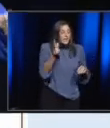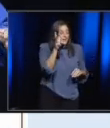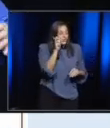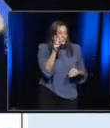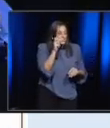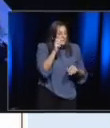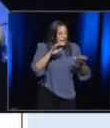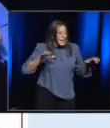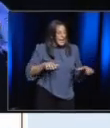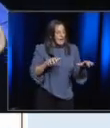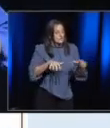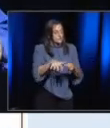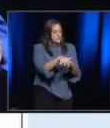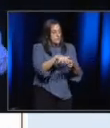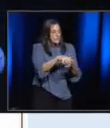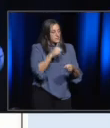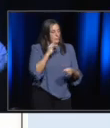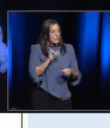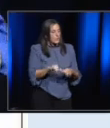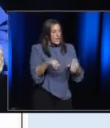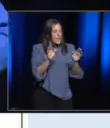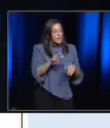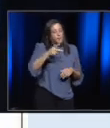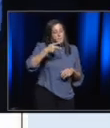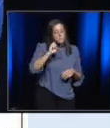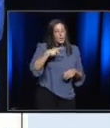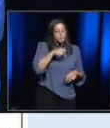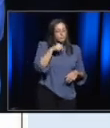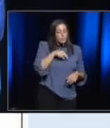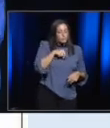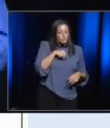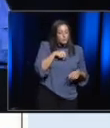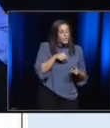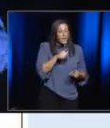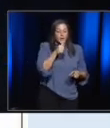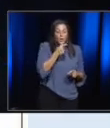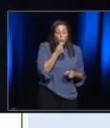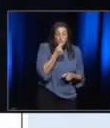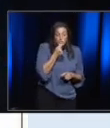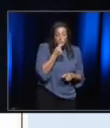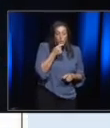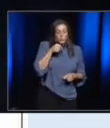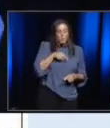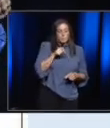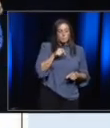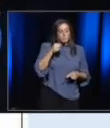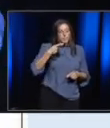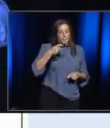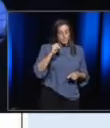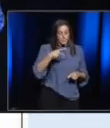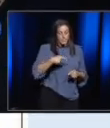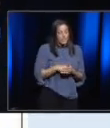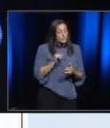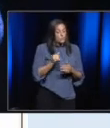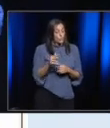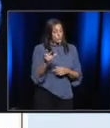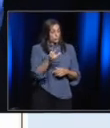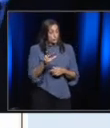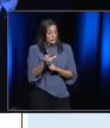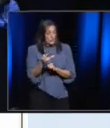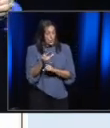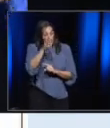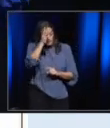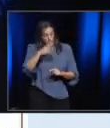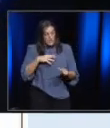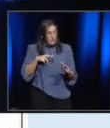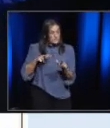active space of that pop vocalization. Not whistles, pops. So you're a trio of males, you're out in open water, you want to